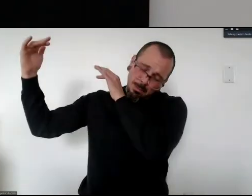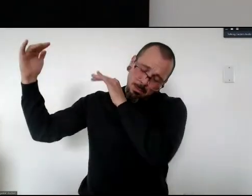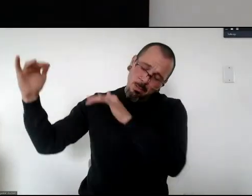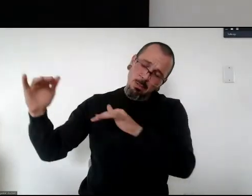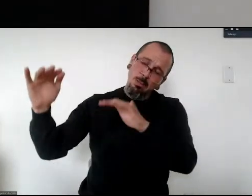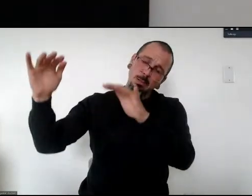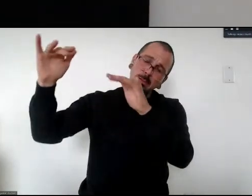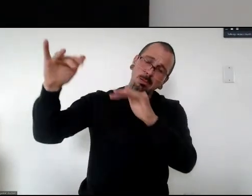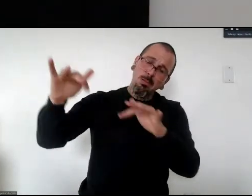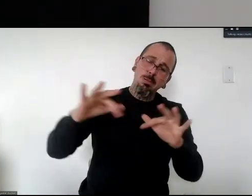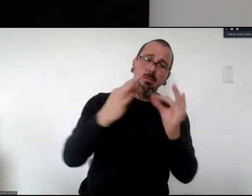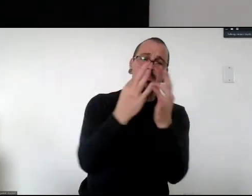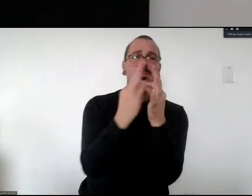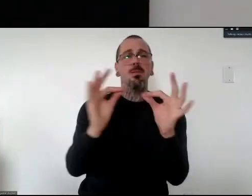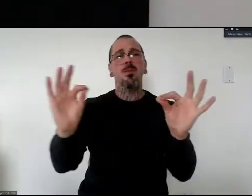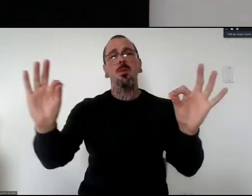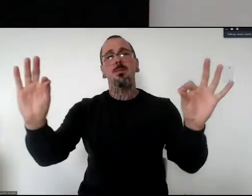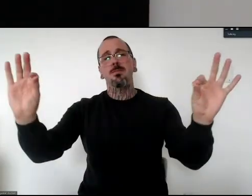free.